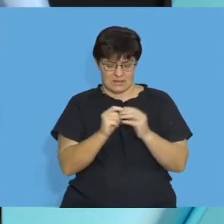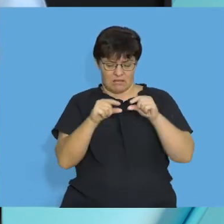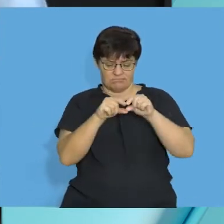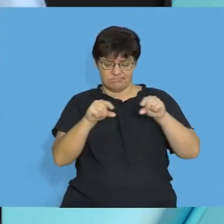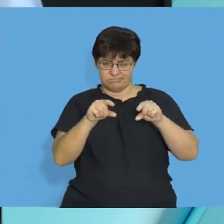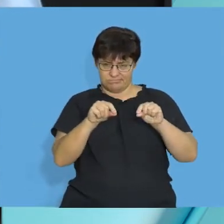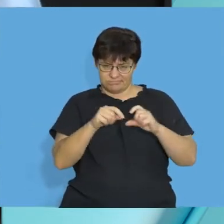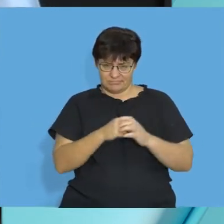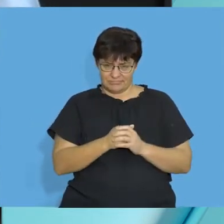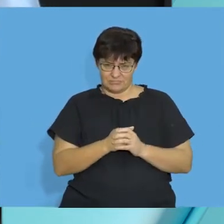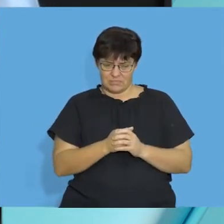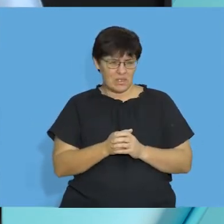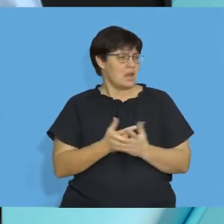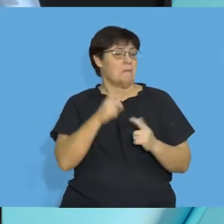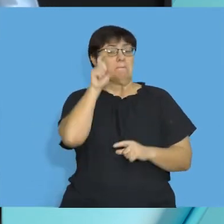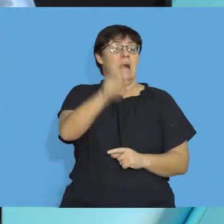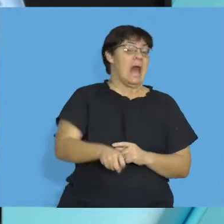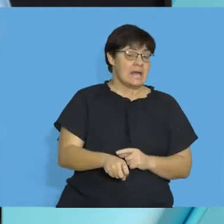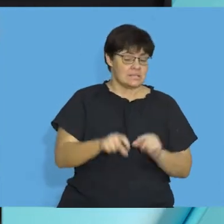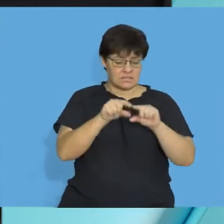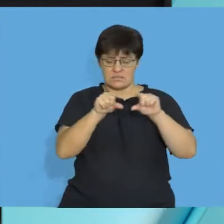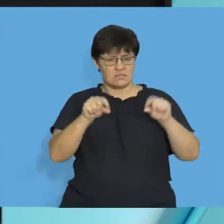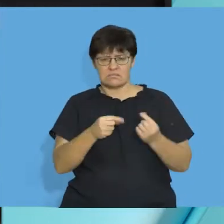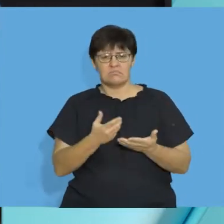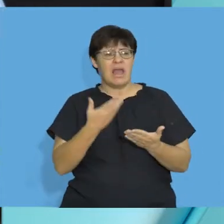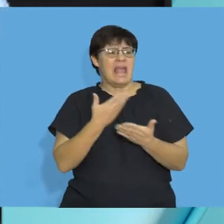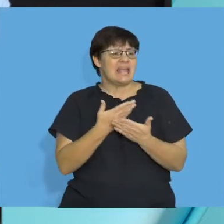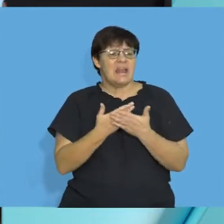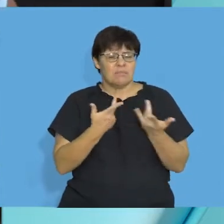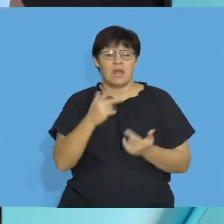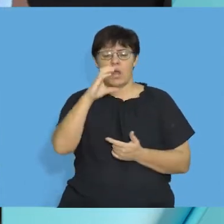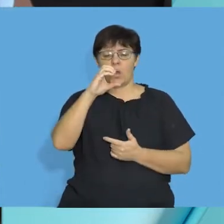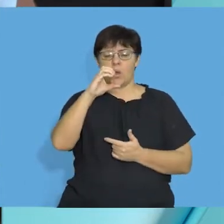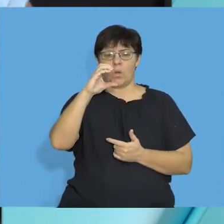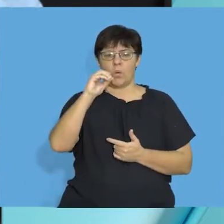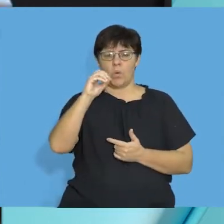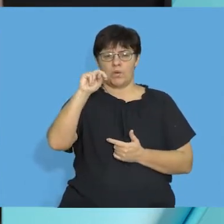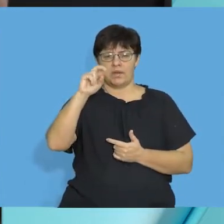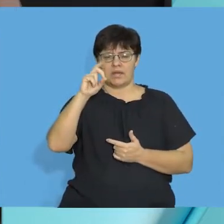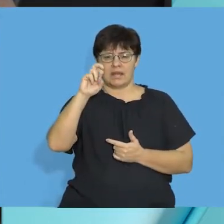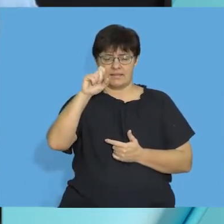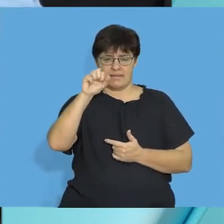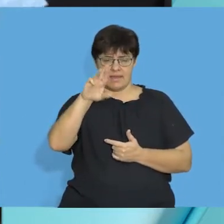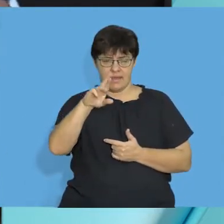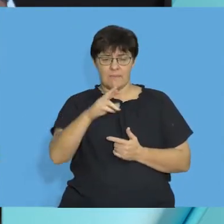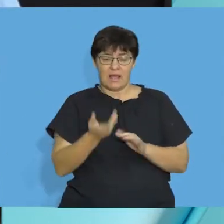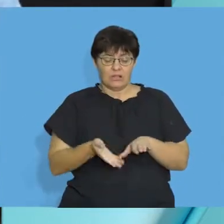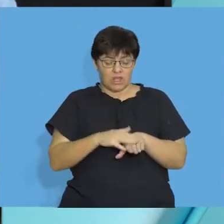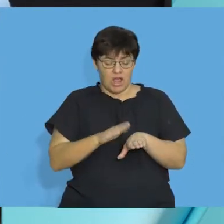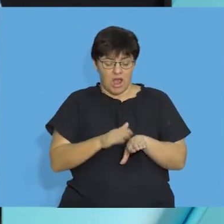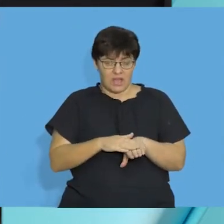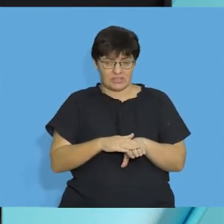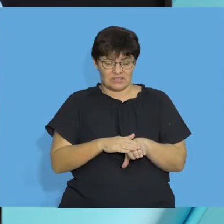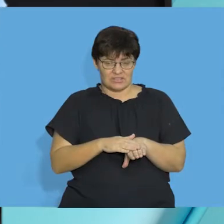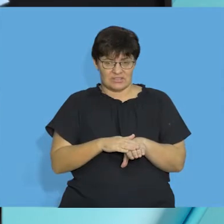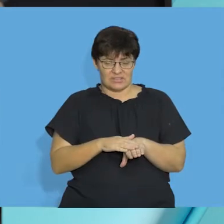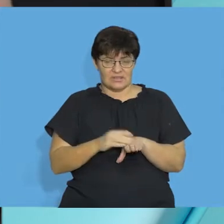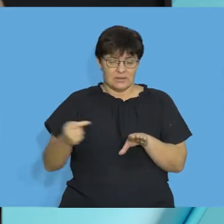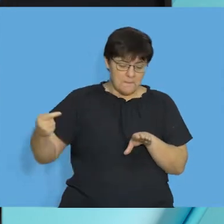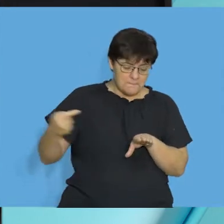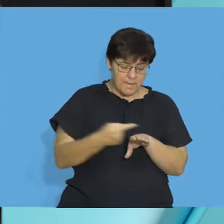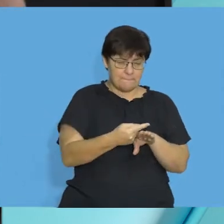doesn't have to be a bar magnet. It could be a conductor that has got charges that are moving in it. In other words,